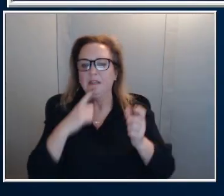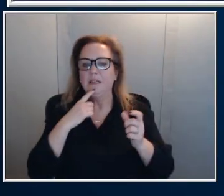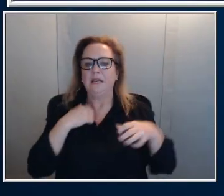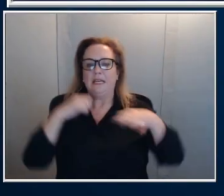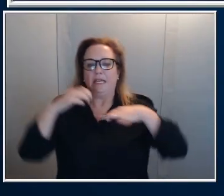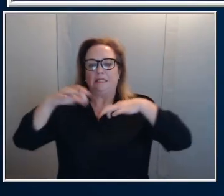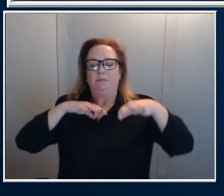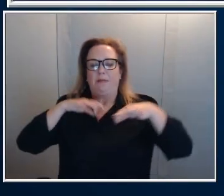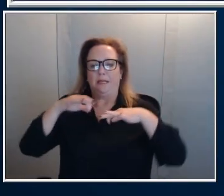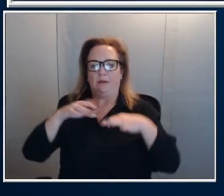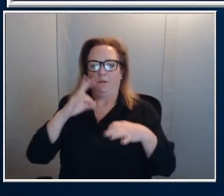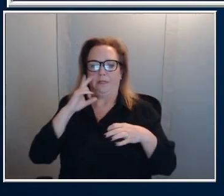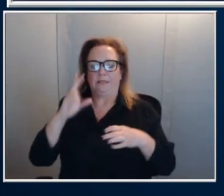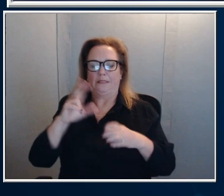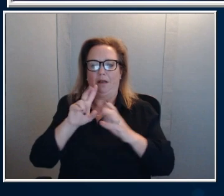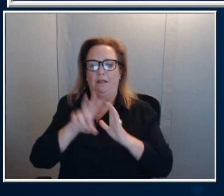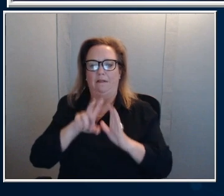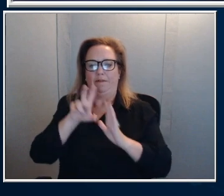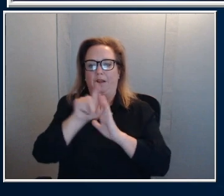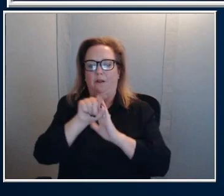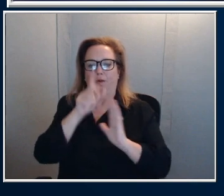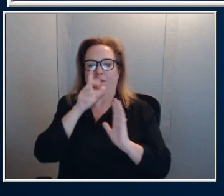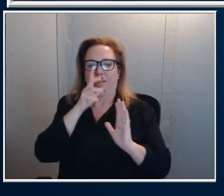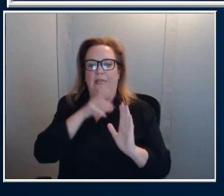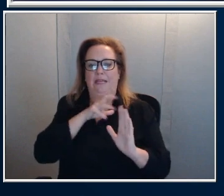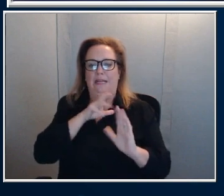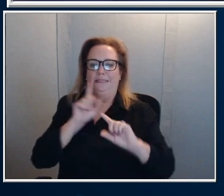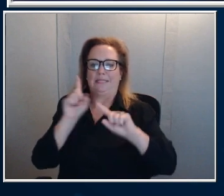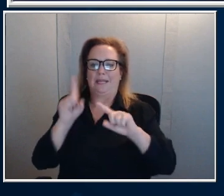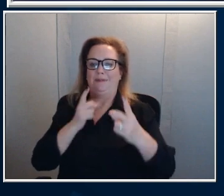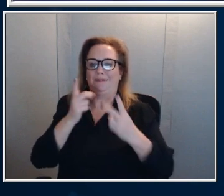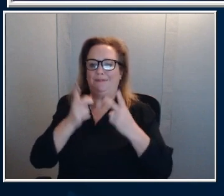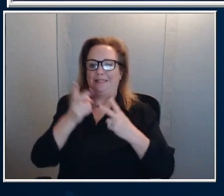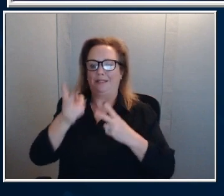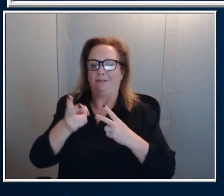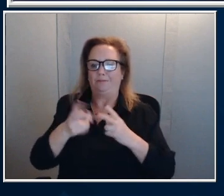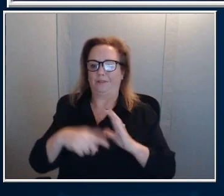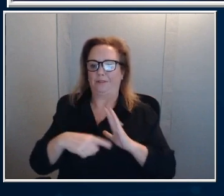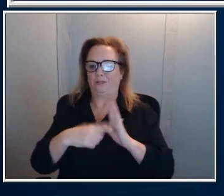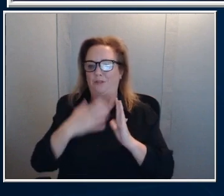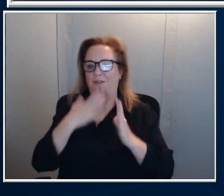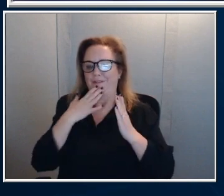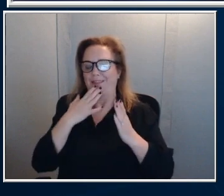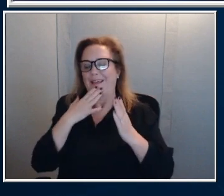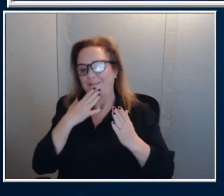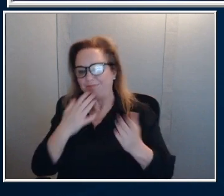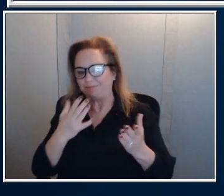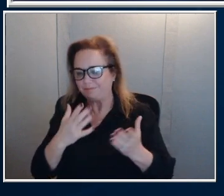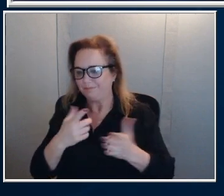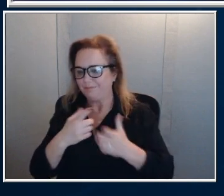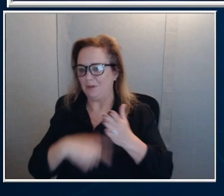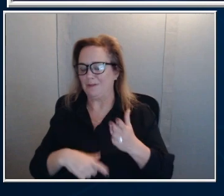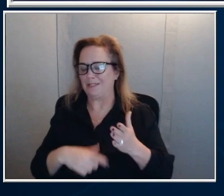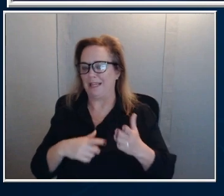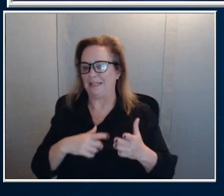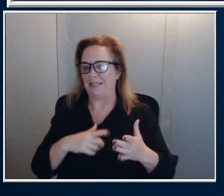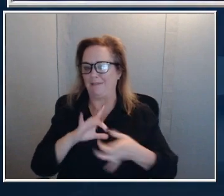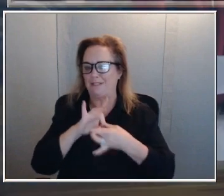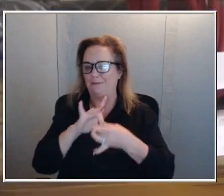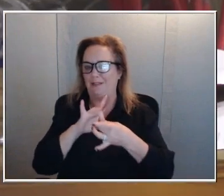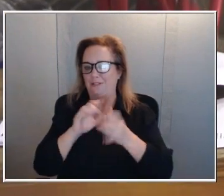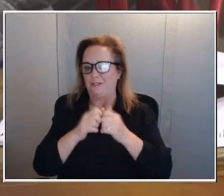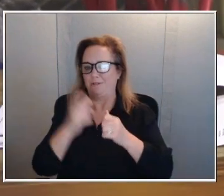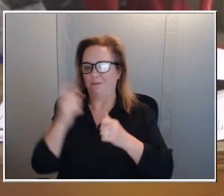when, because we saw in the video where the ladies came to see you and show their thanks and gratitude. What's it like to carry on this relationship with